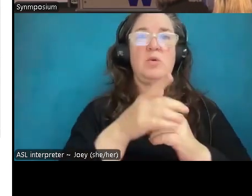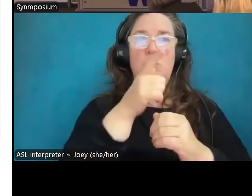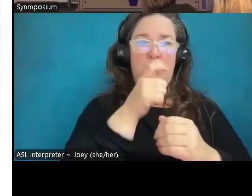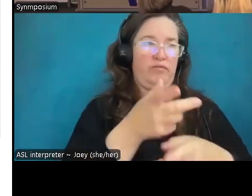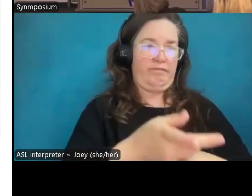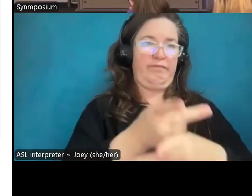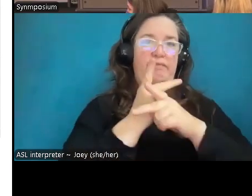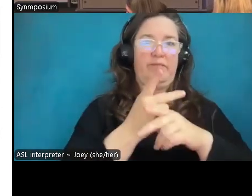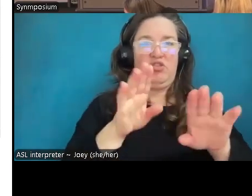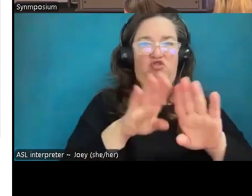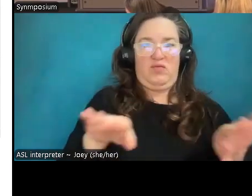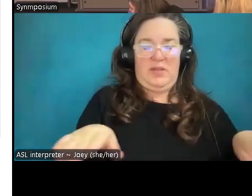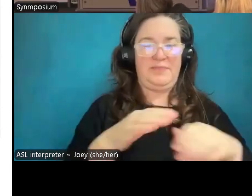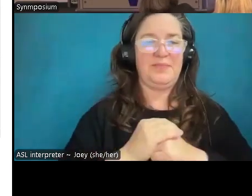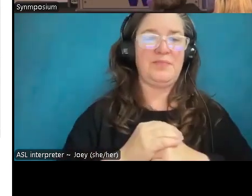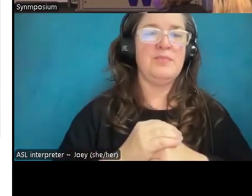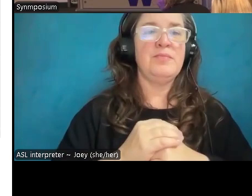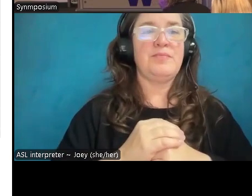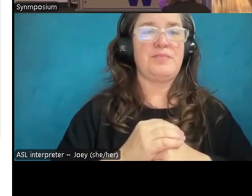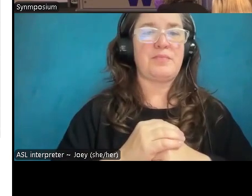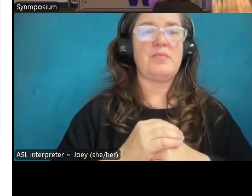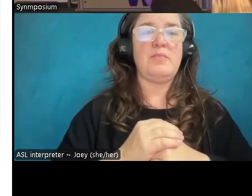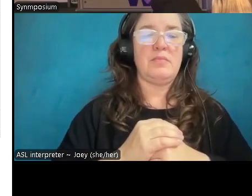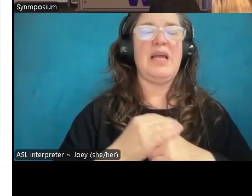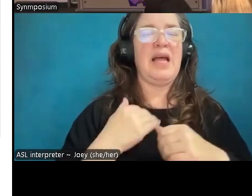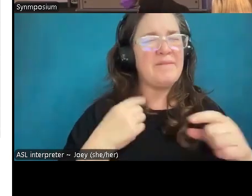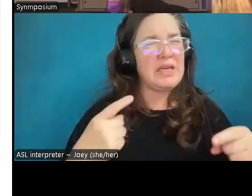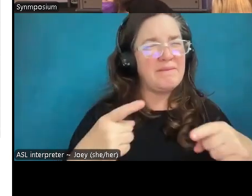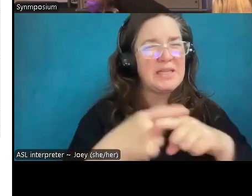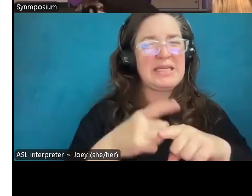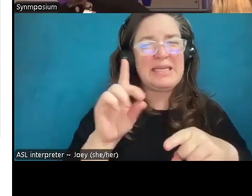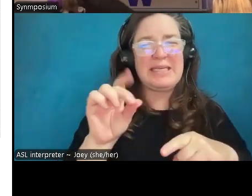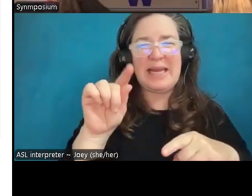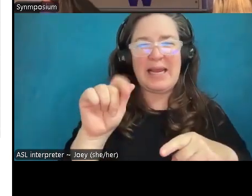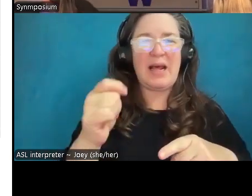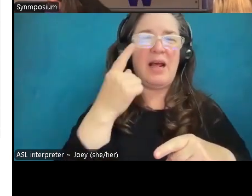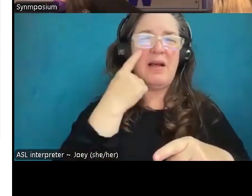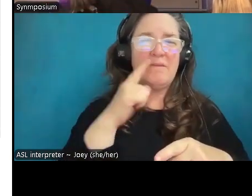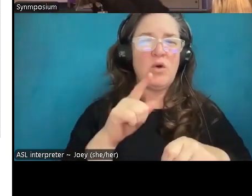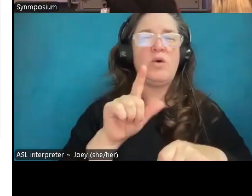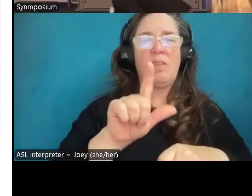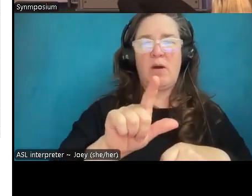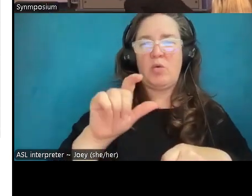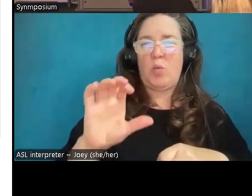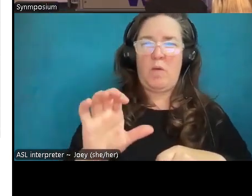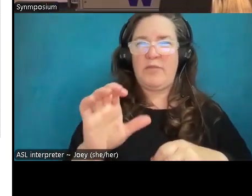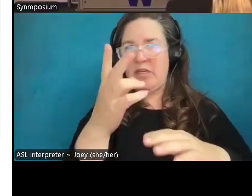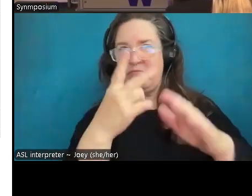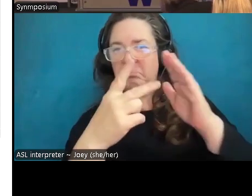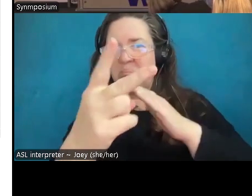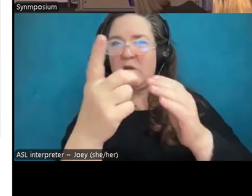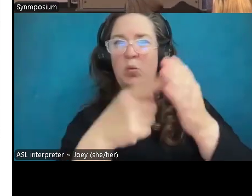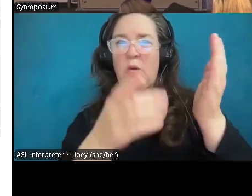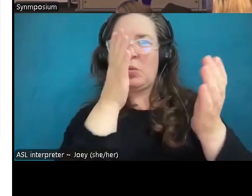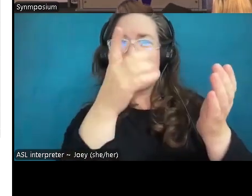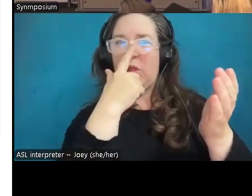There are conflicting data on the prognosis of long COVID. We'll see some retrospective EHR studies showing that the majority of patients recover in